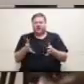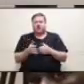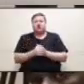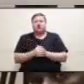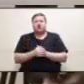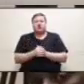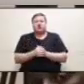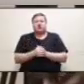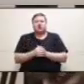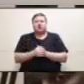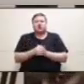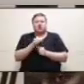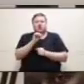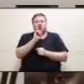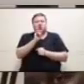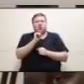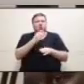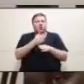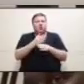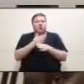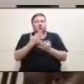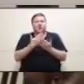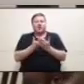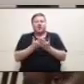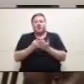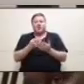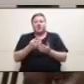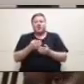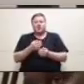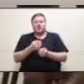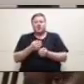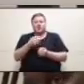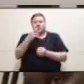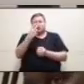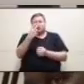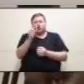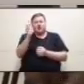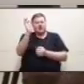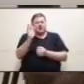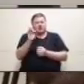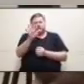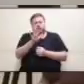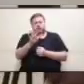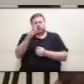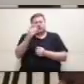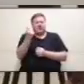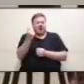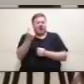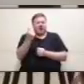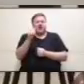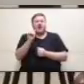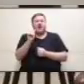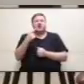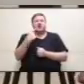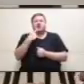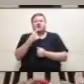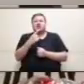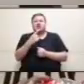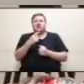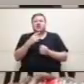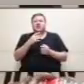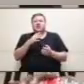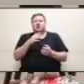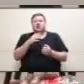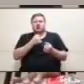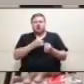your vacancy, funded vacancy shortages, about 20% is in finance. That's according to the AG. So what is your turnaround strategy?